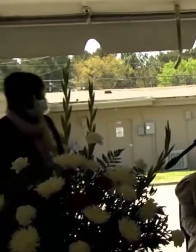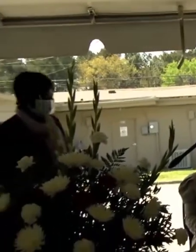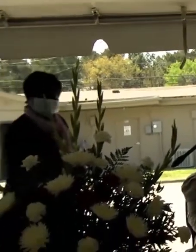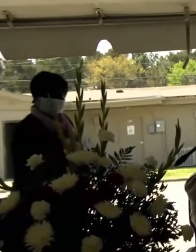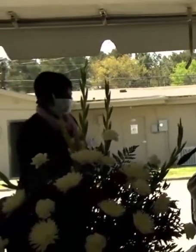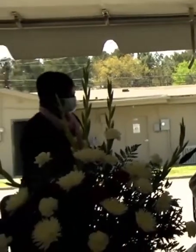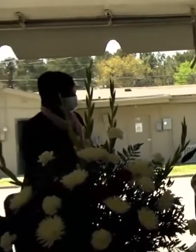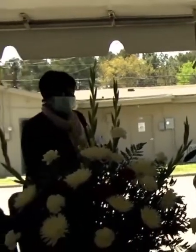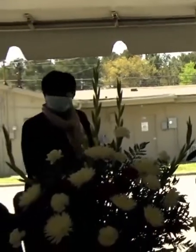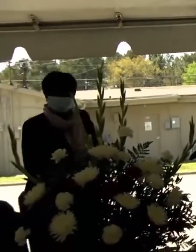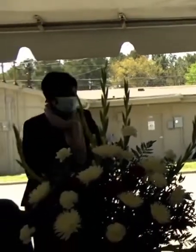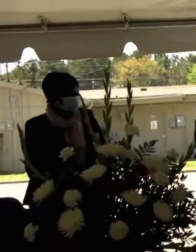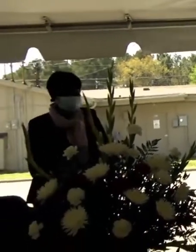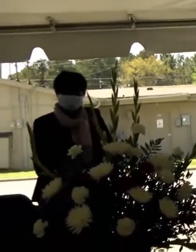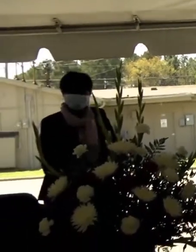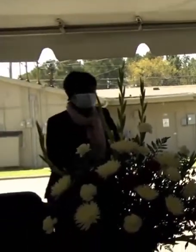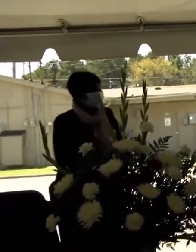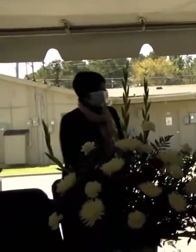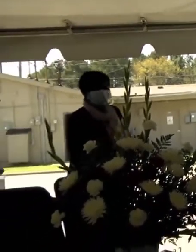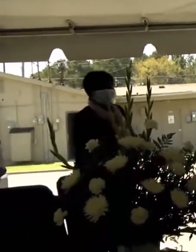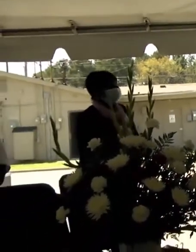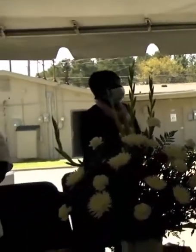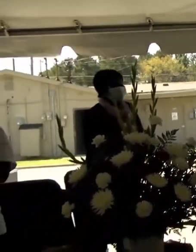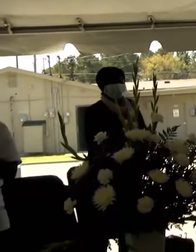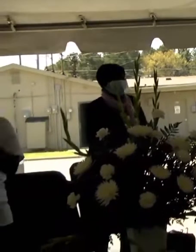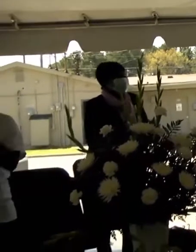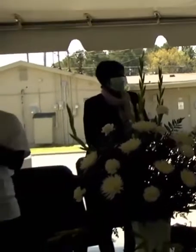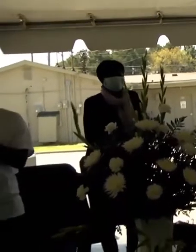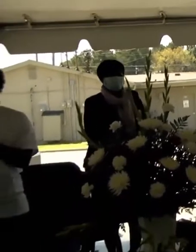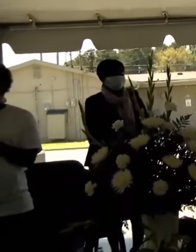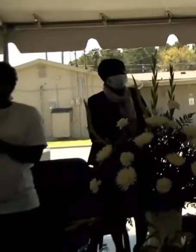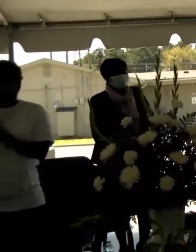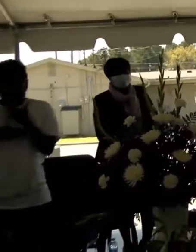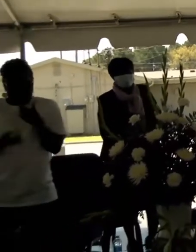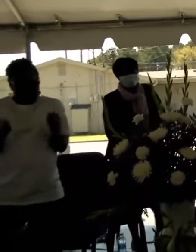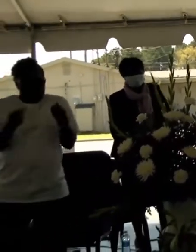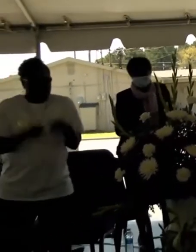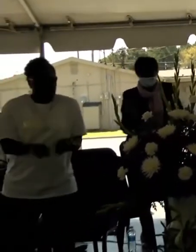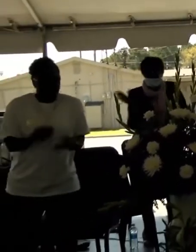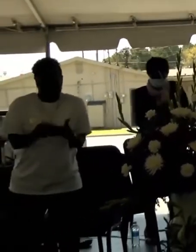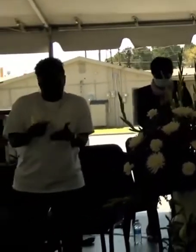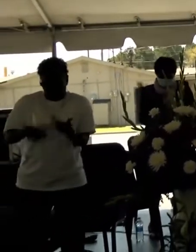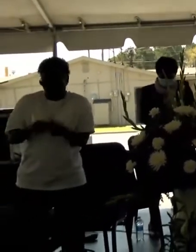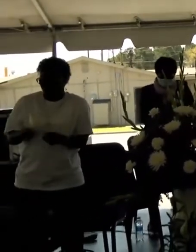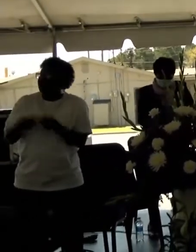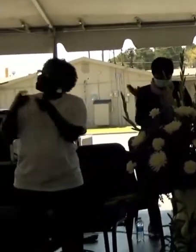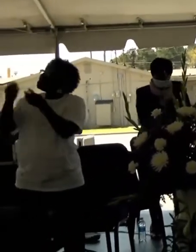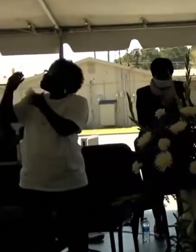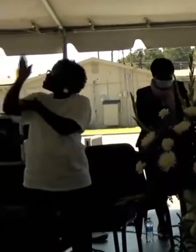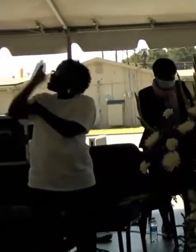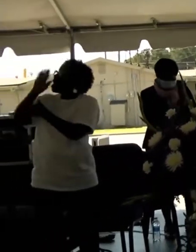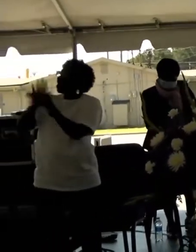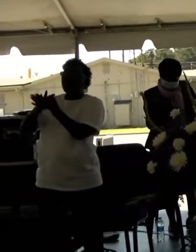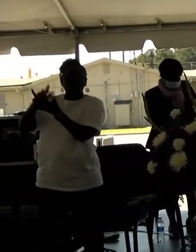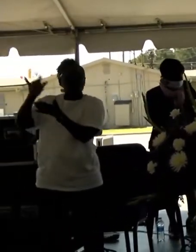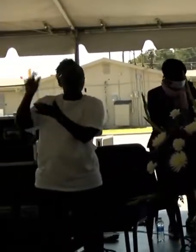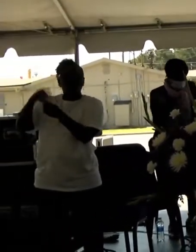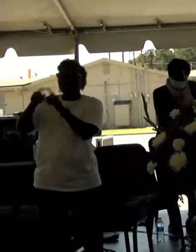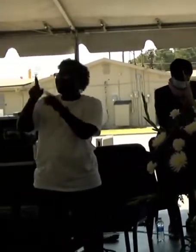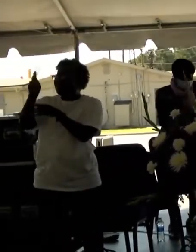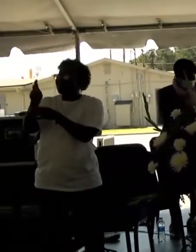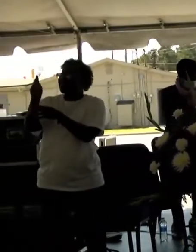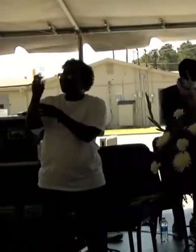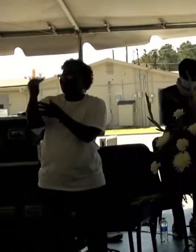for something to happen for us to give God glory. But can you just give God glory because he's God? Because he got